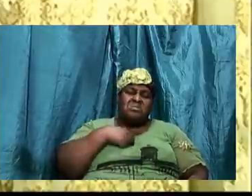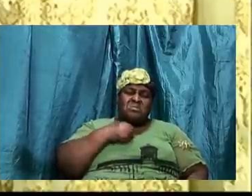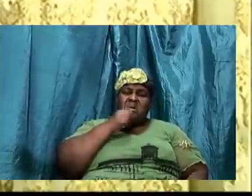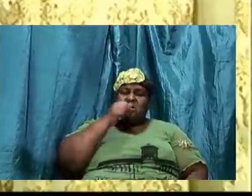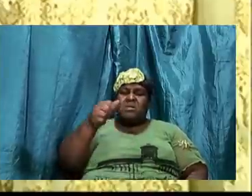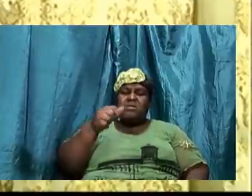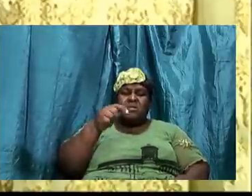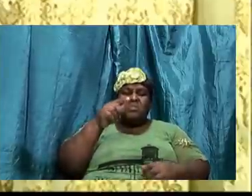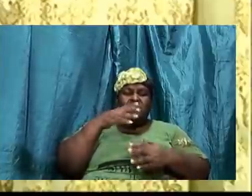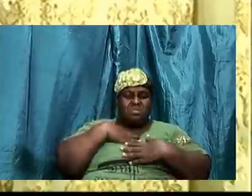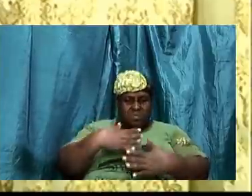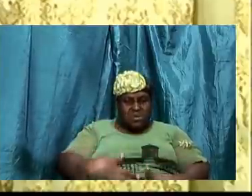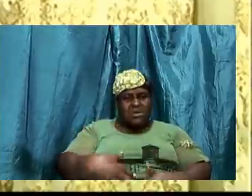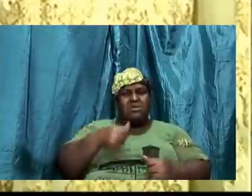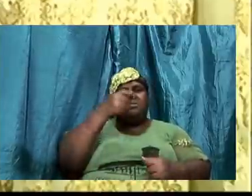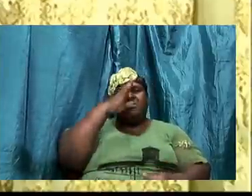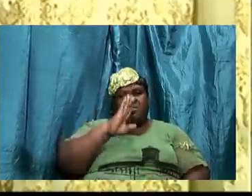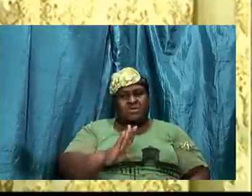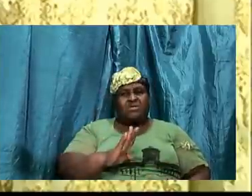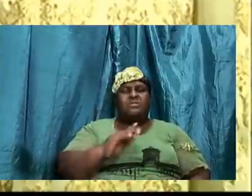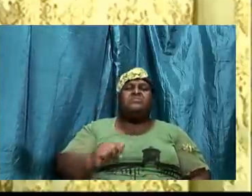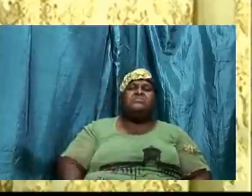of God.